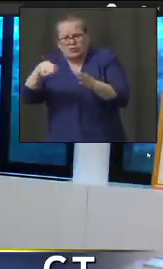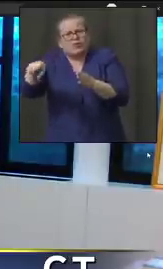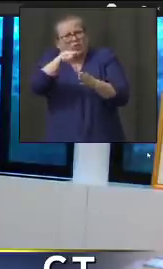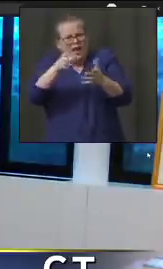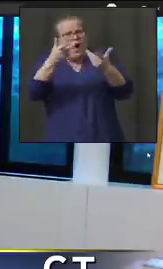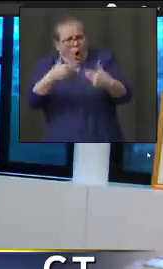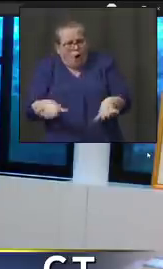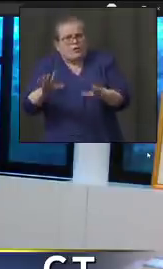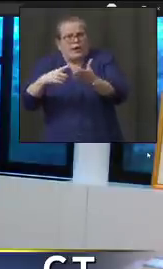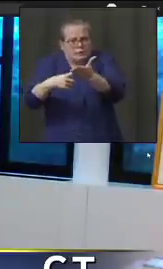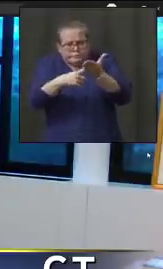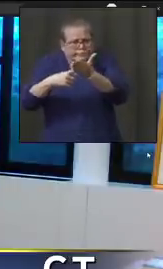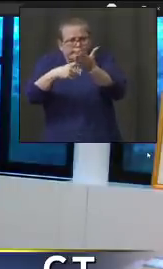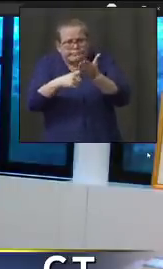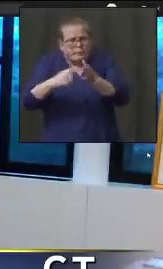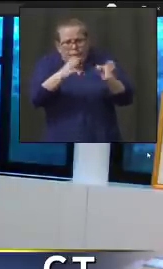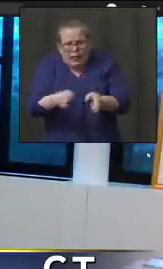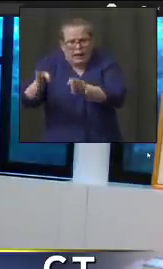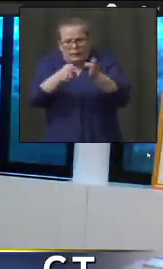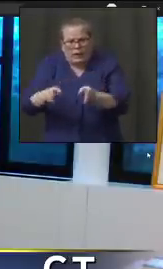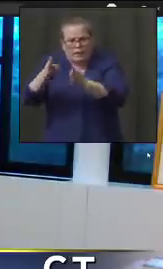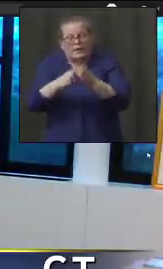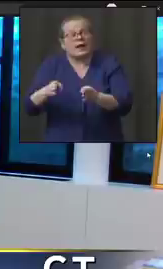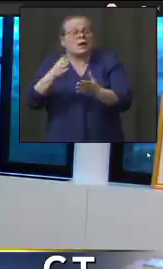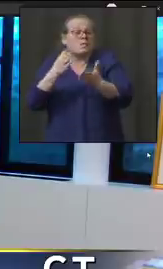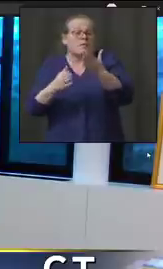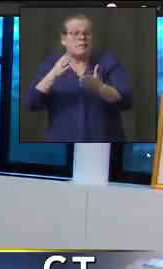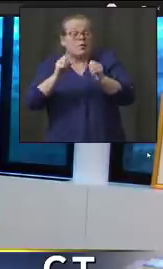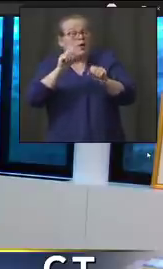for Connecticut from that base of knowledge.